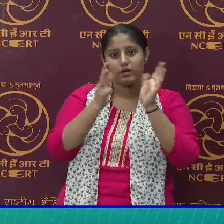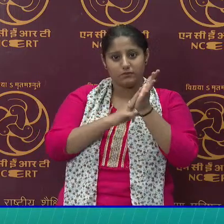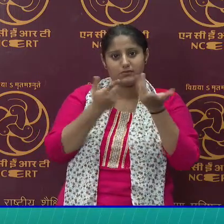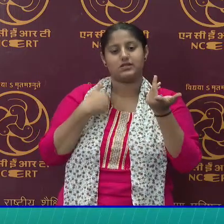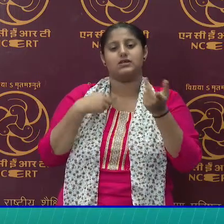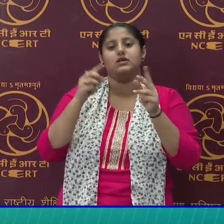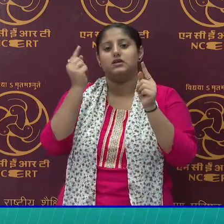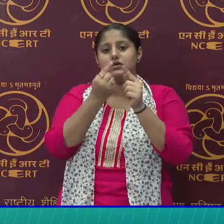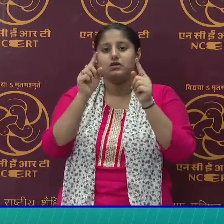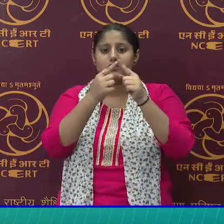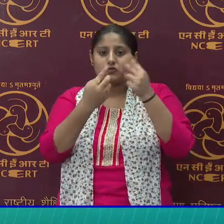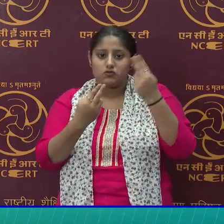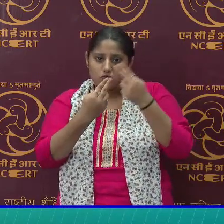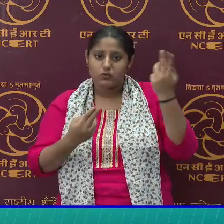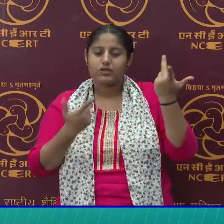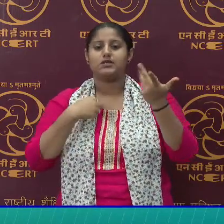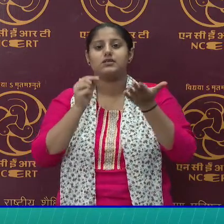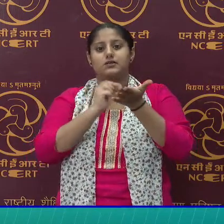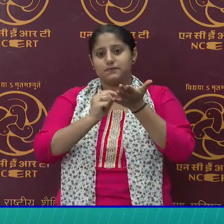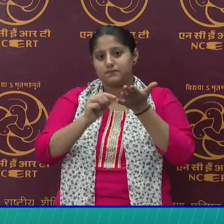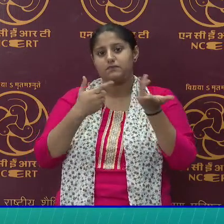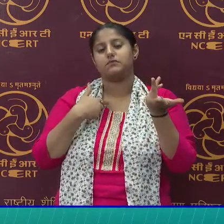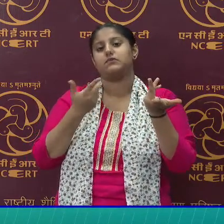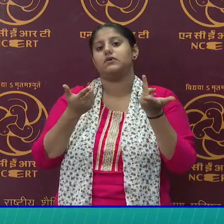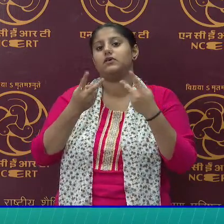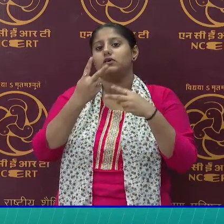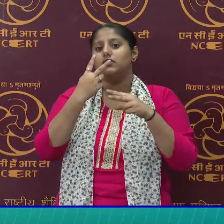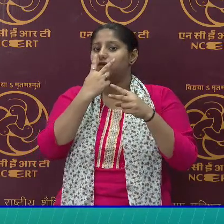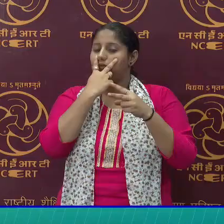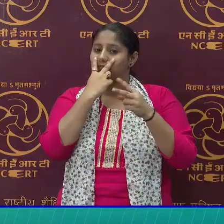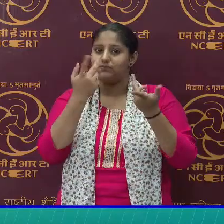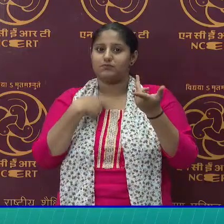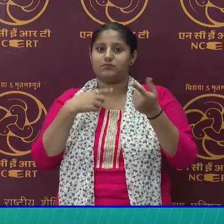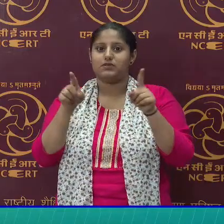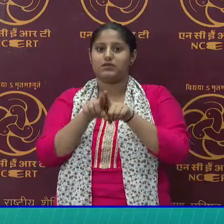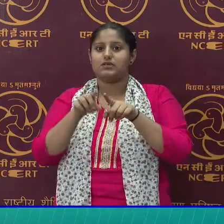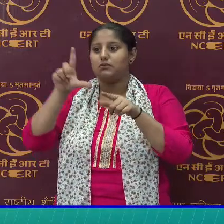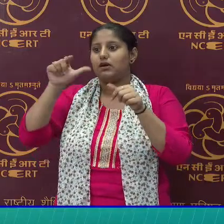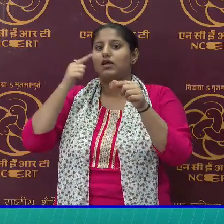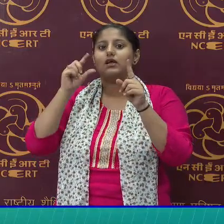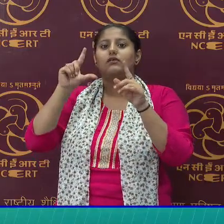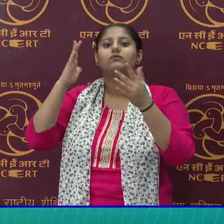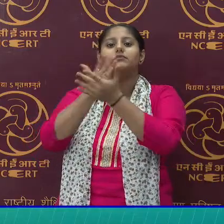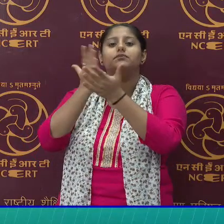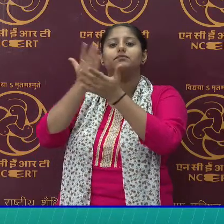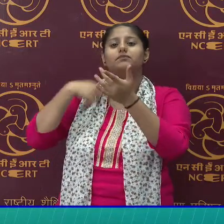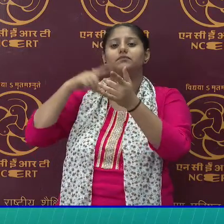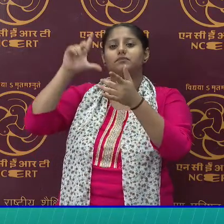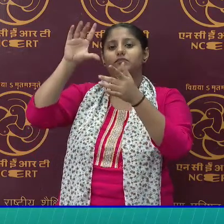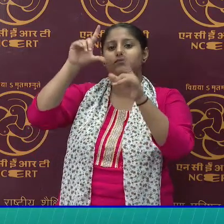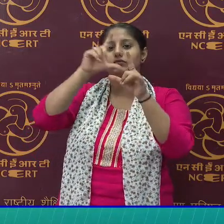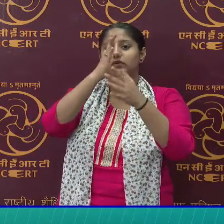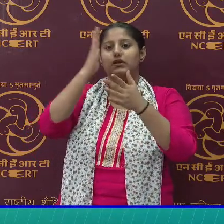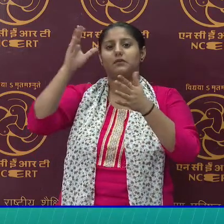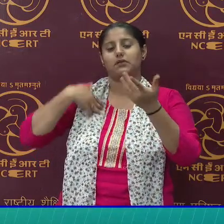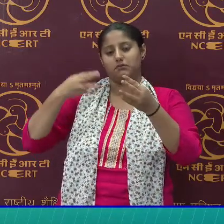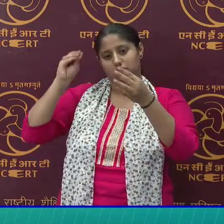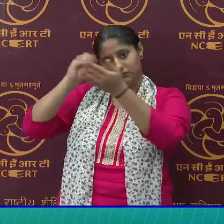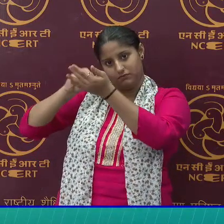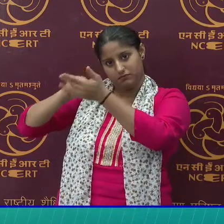stories into Braille, which can then be donated to the library and so on, because Braille